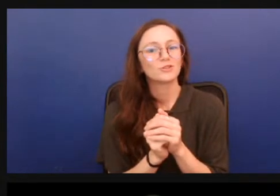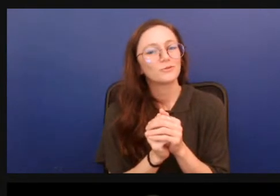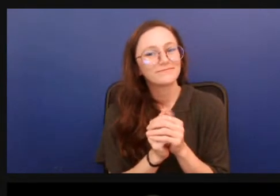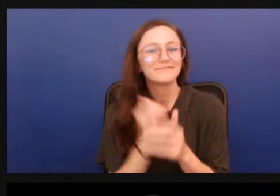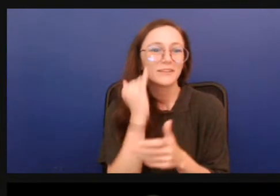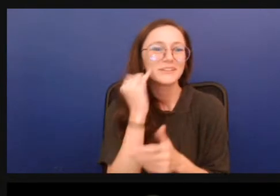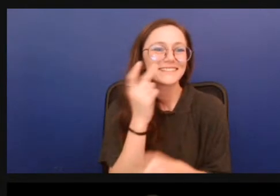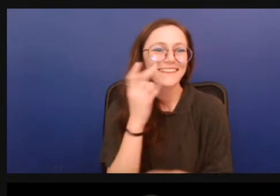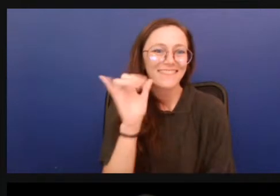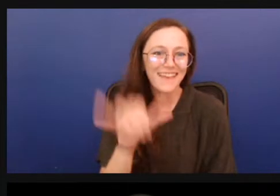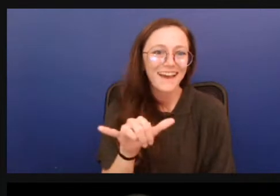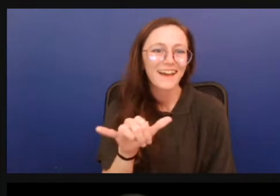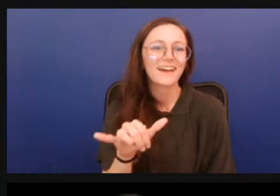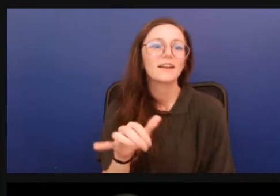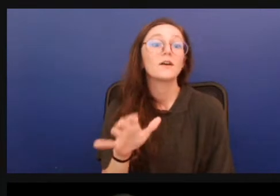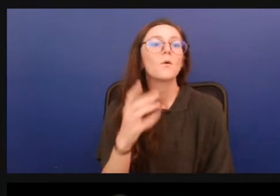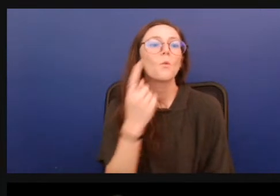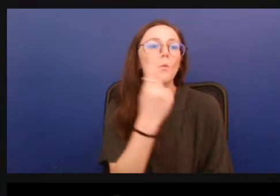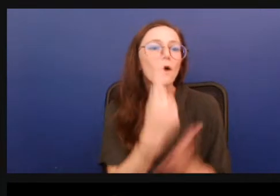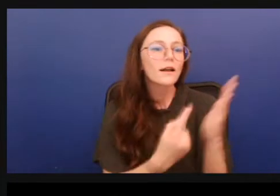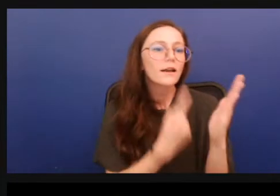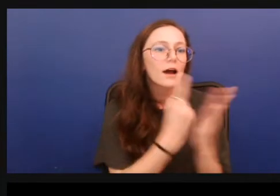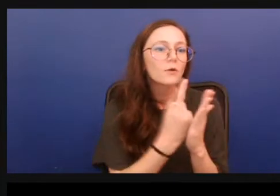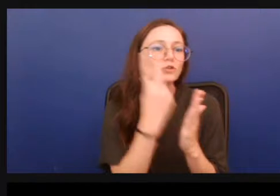up 1 or 2 hours before.